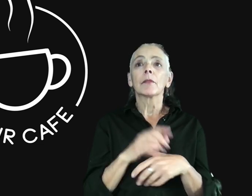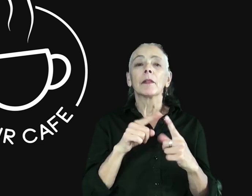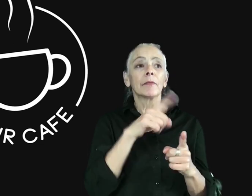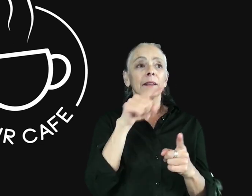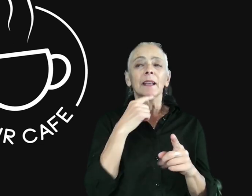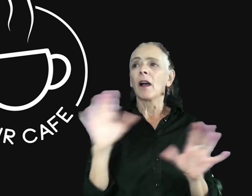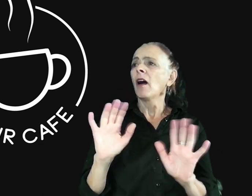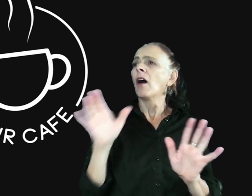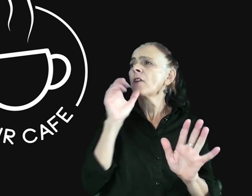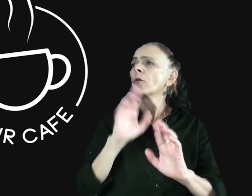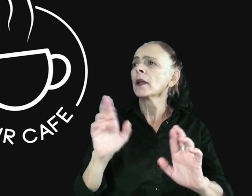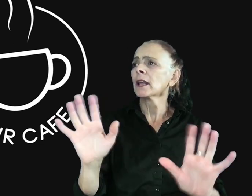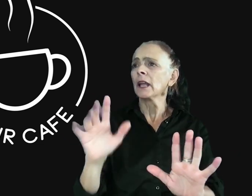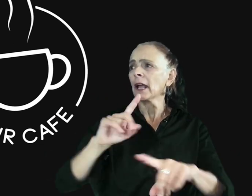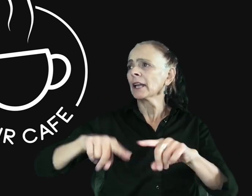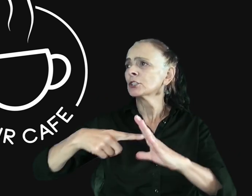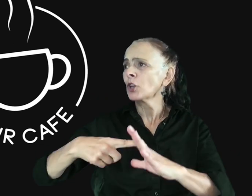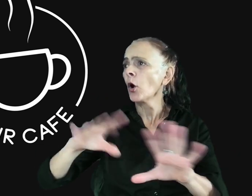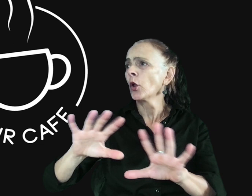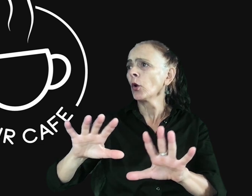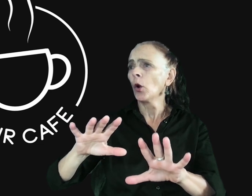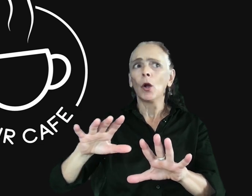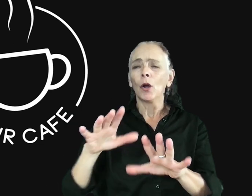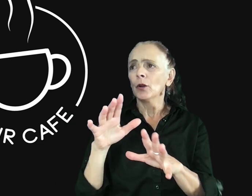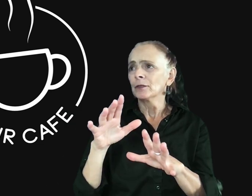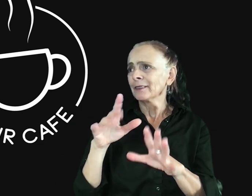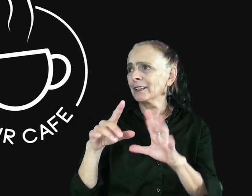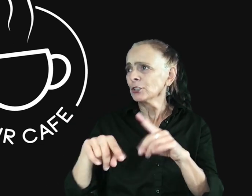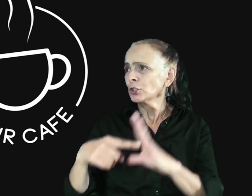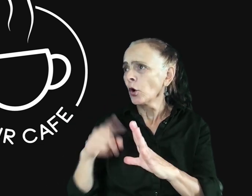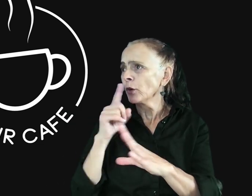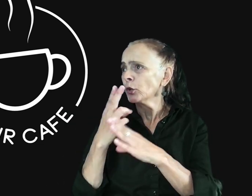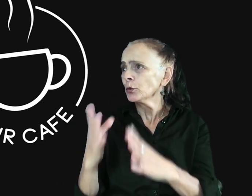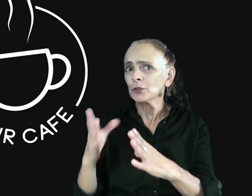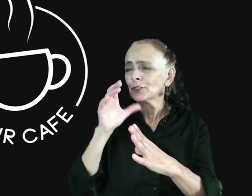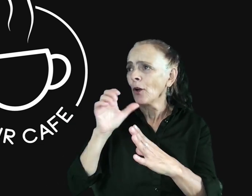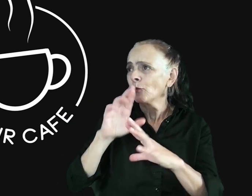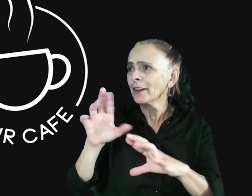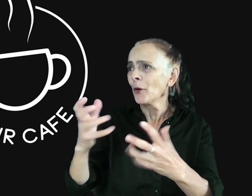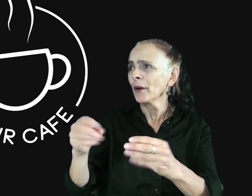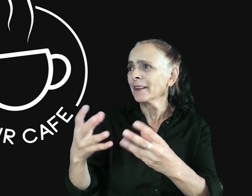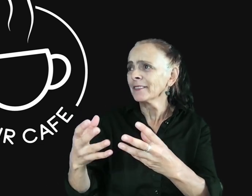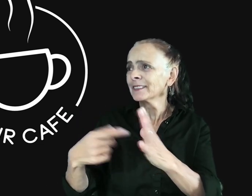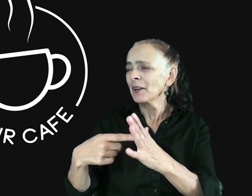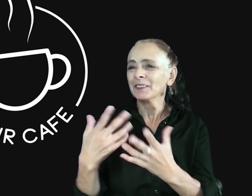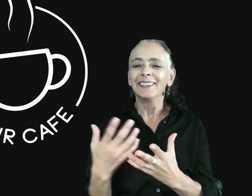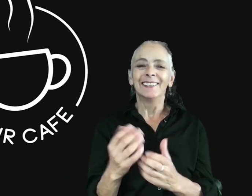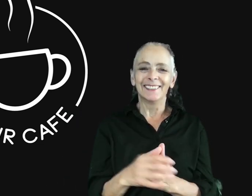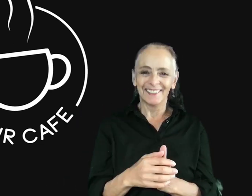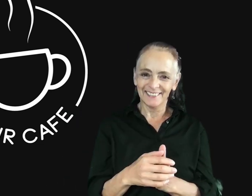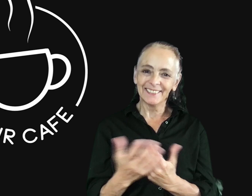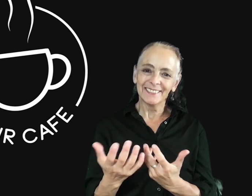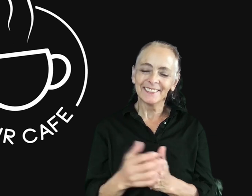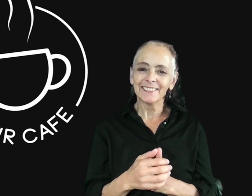no but it's not ready yet i cannot show it to real users because it's not ready yet so i don't know if you want to give examples on that or if i shall